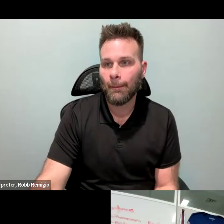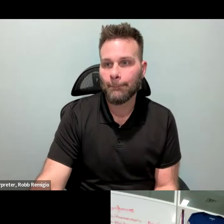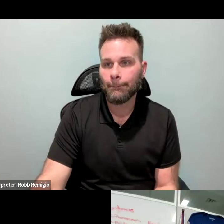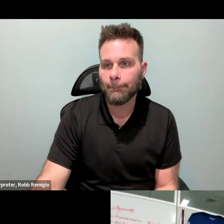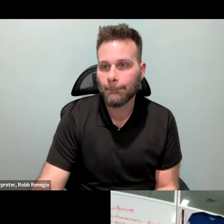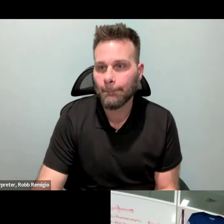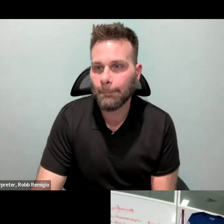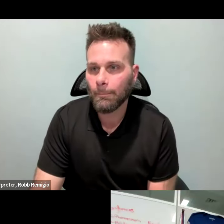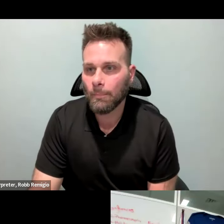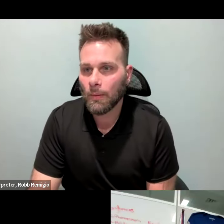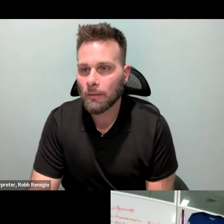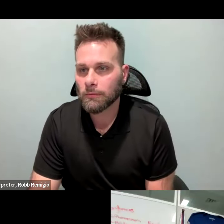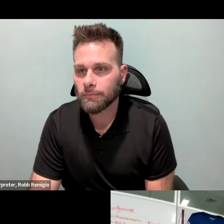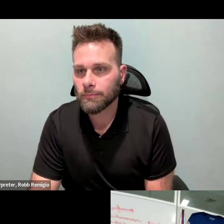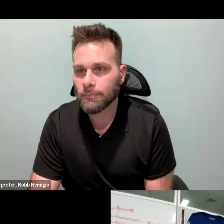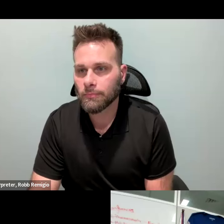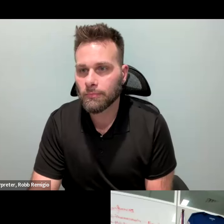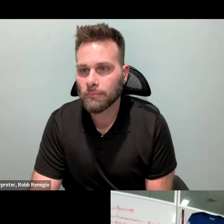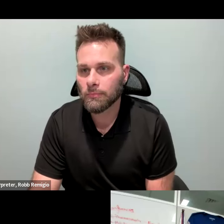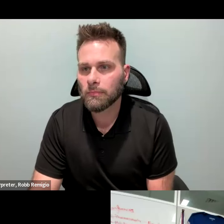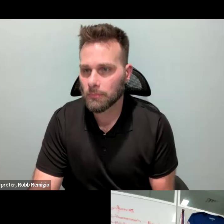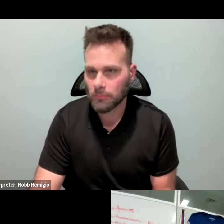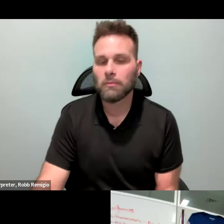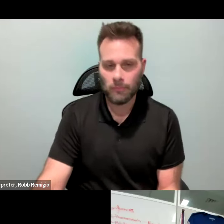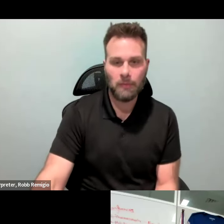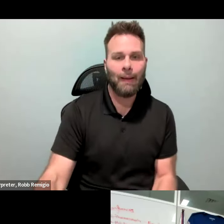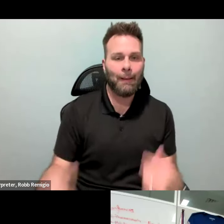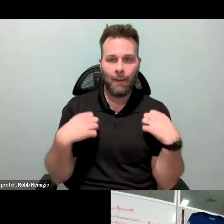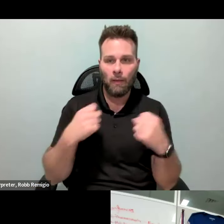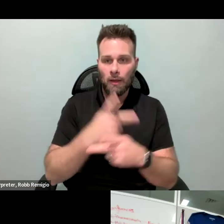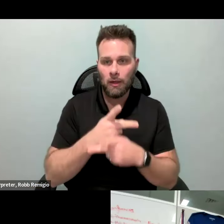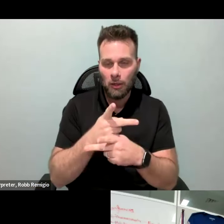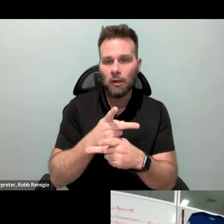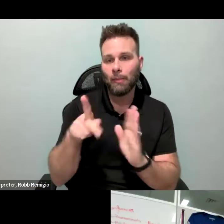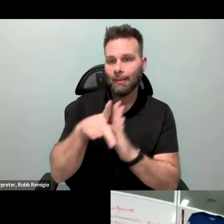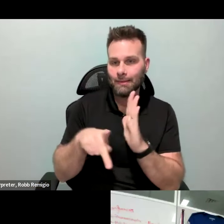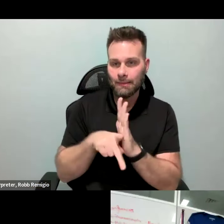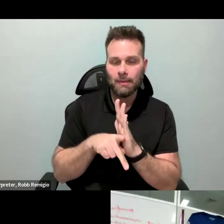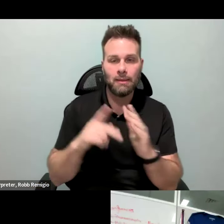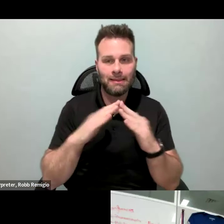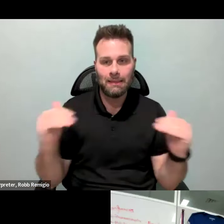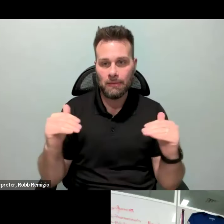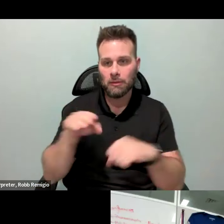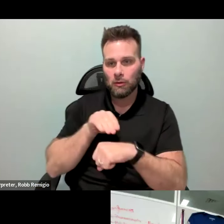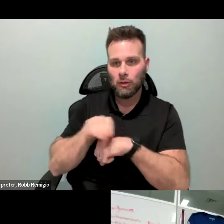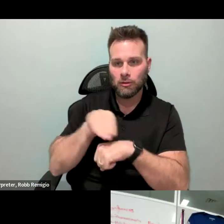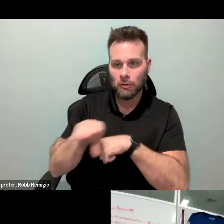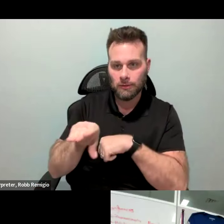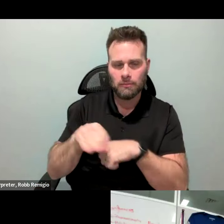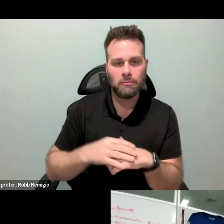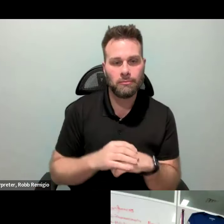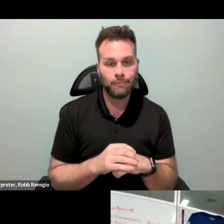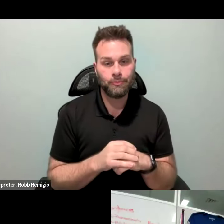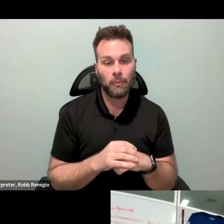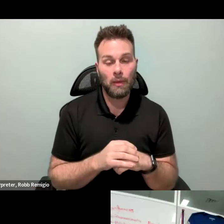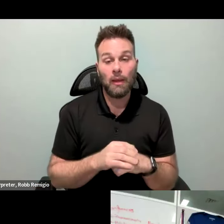in the health policy at Harvard University, and a healthcare policy and systems consultant. His